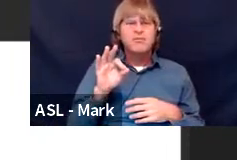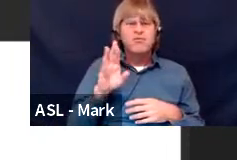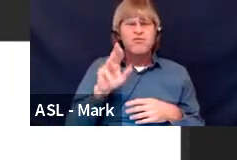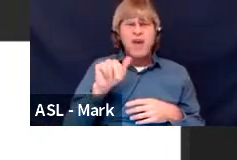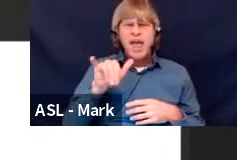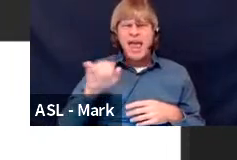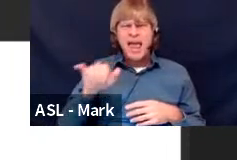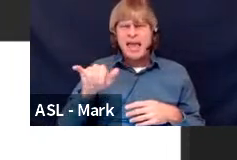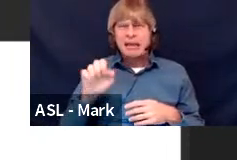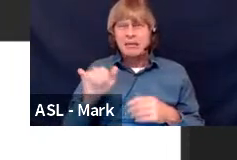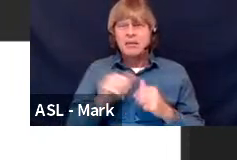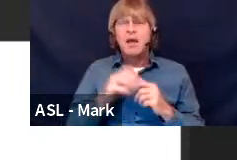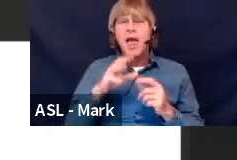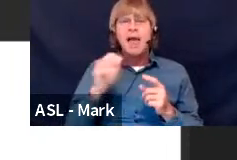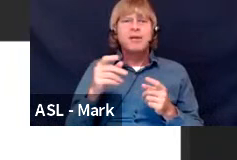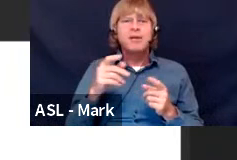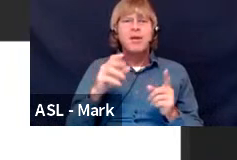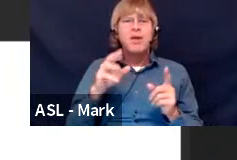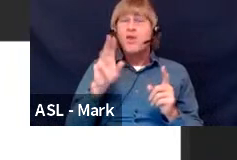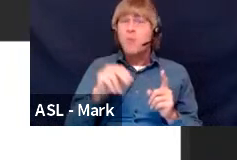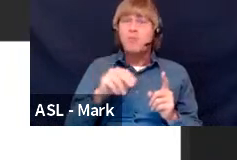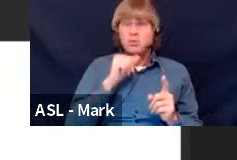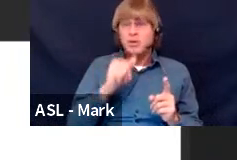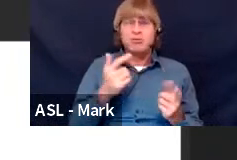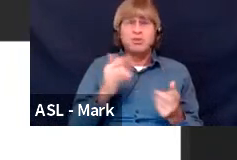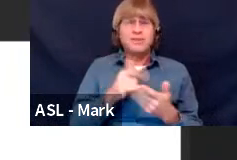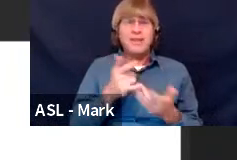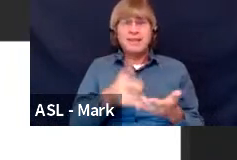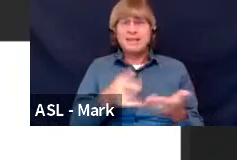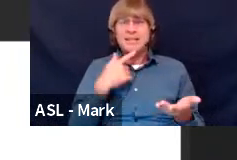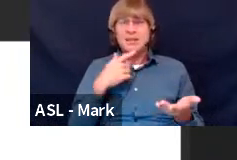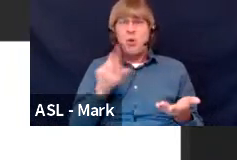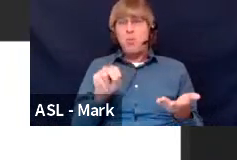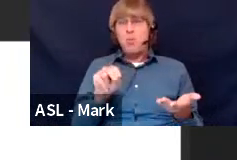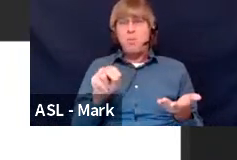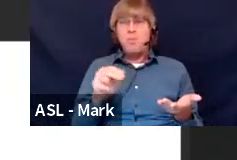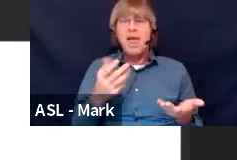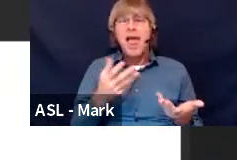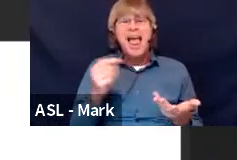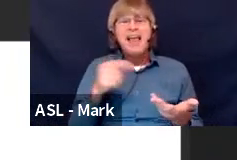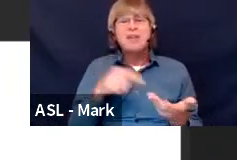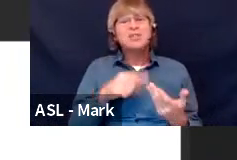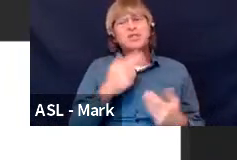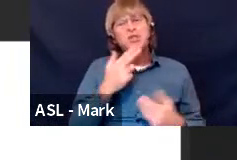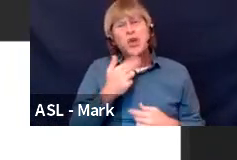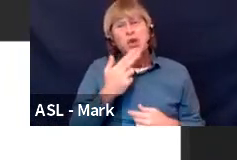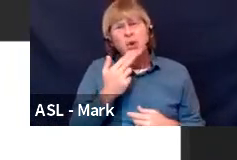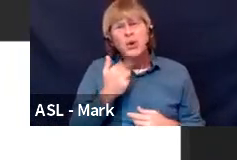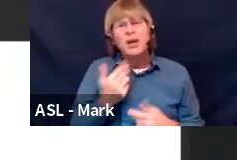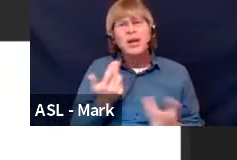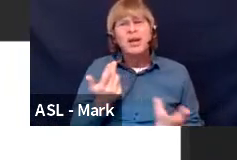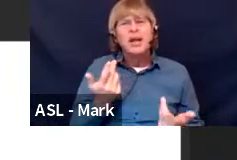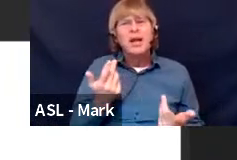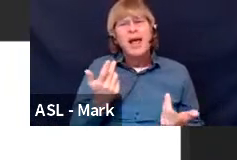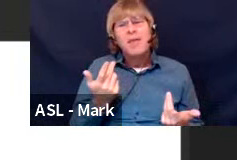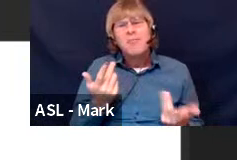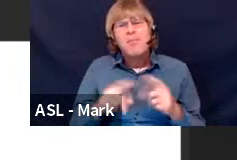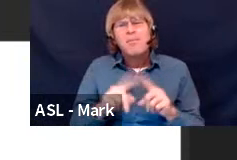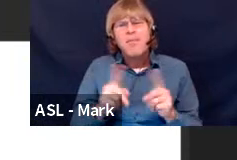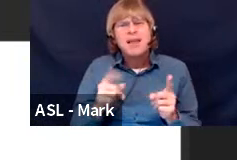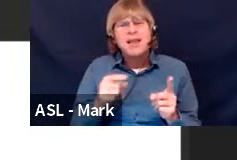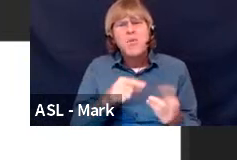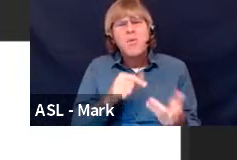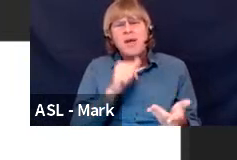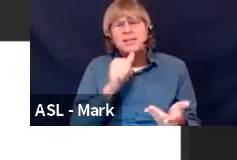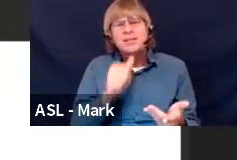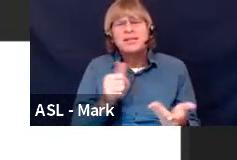and nope. It was just a piece that said nope, you know, and it's cute, but it